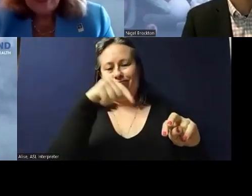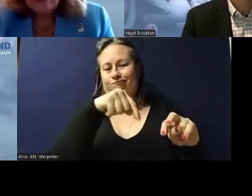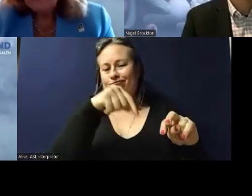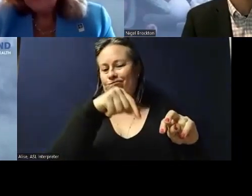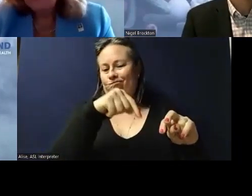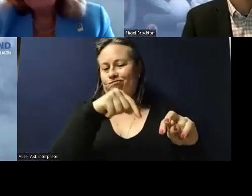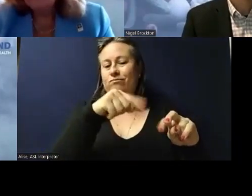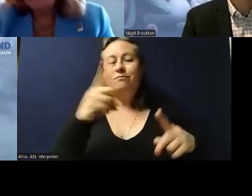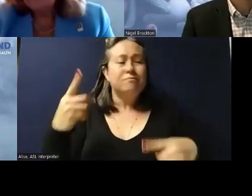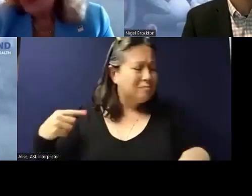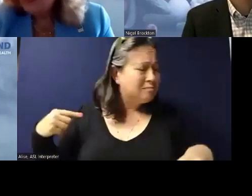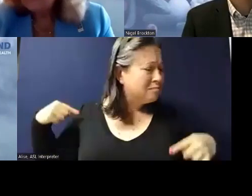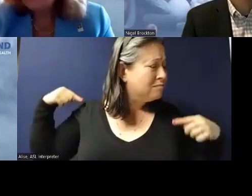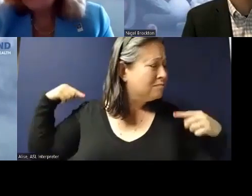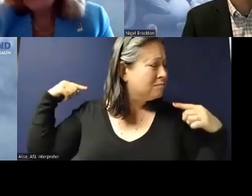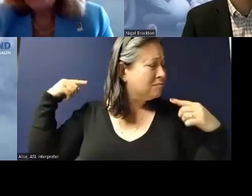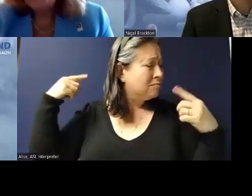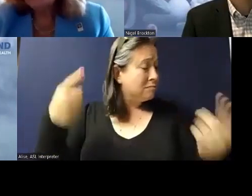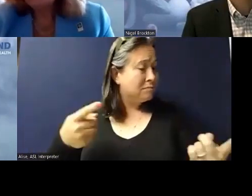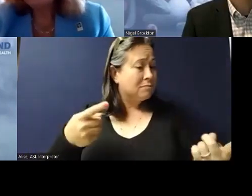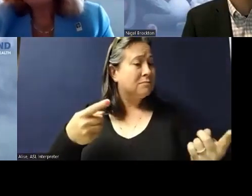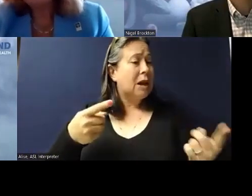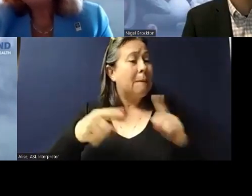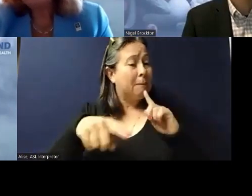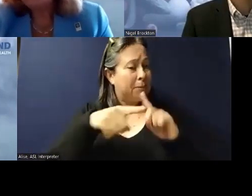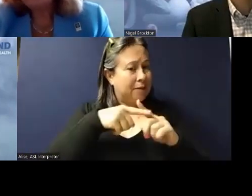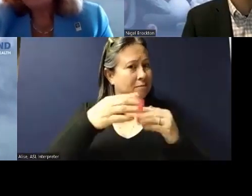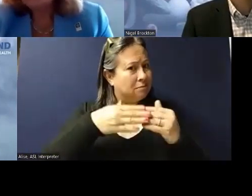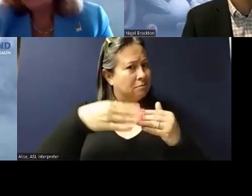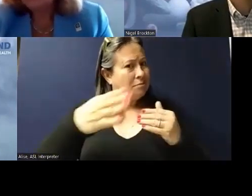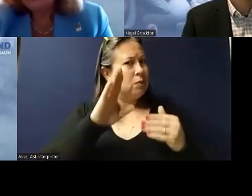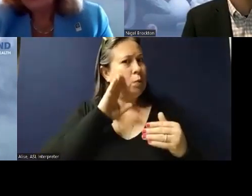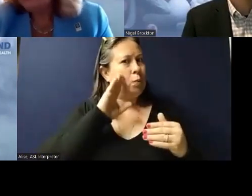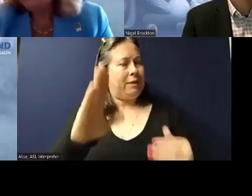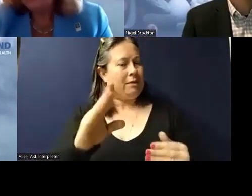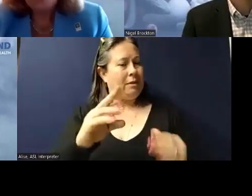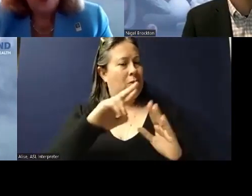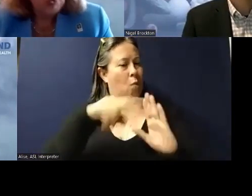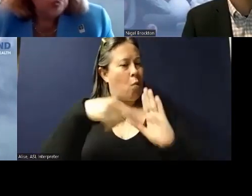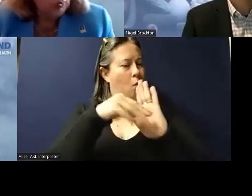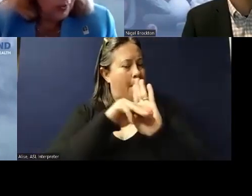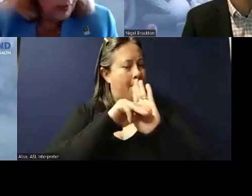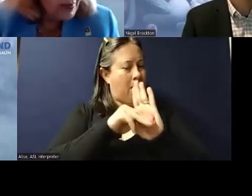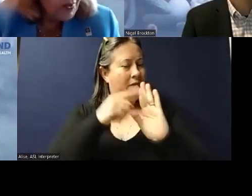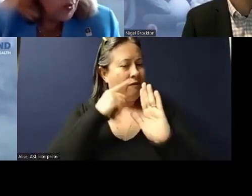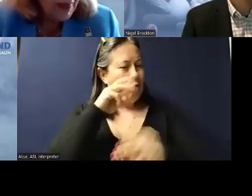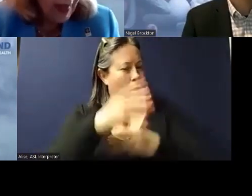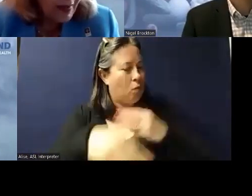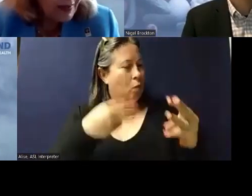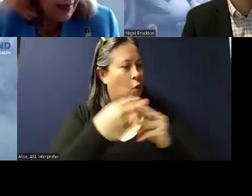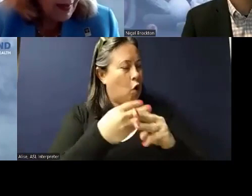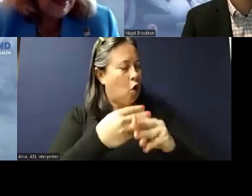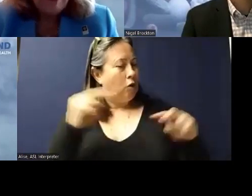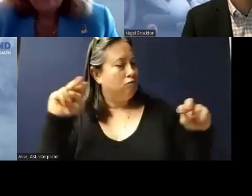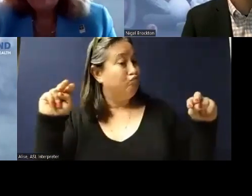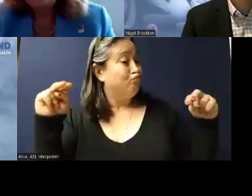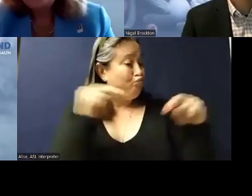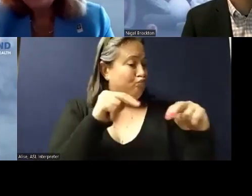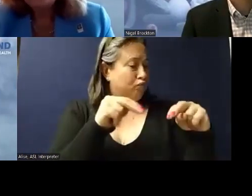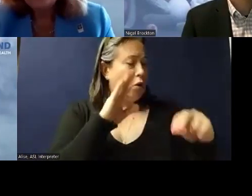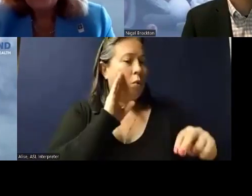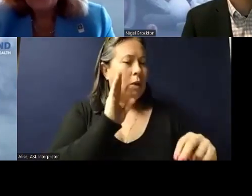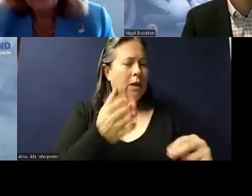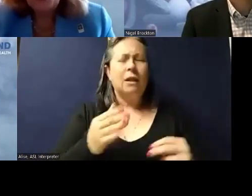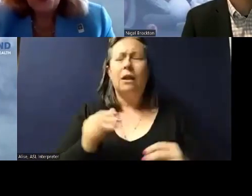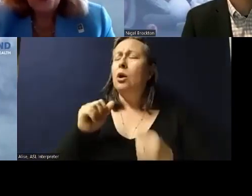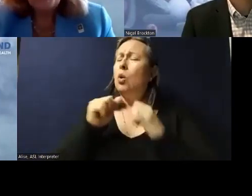been and we will be the role model for the nation and the whole world. So with that said, I really